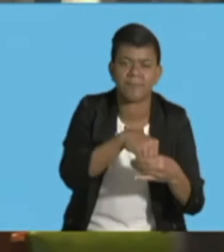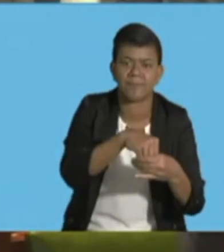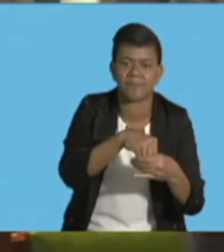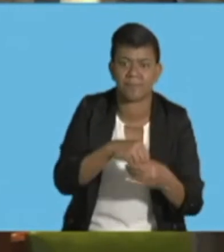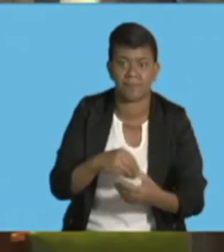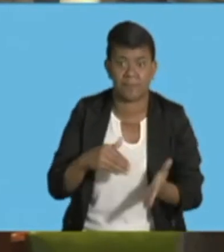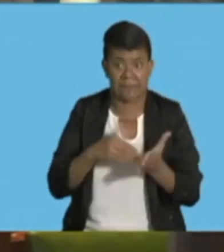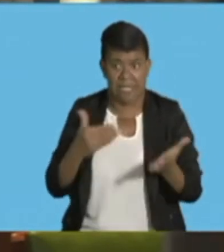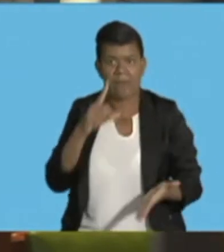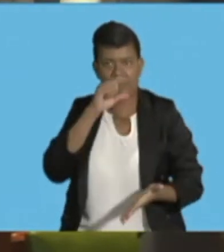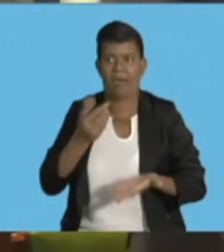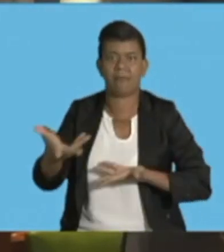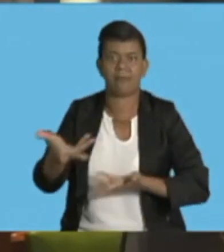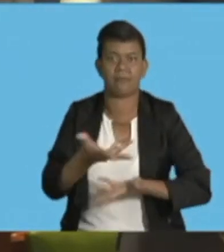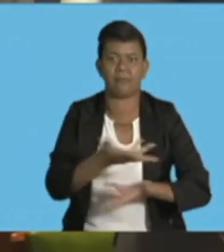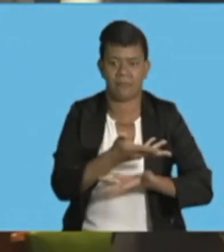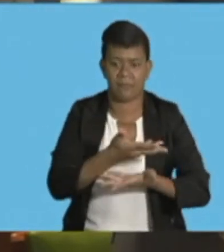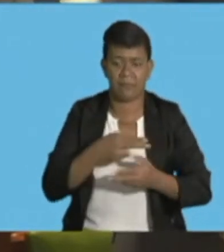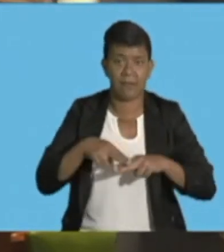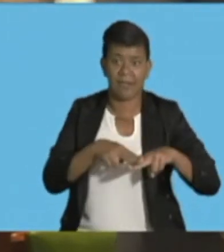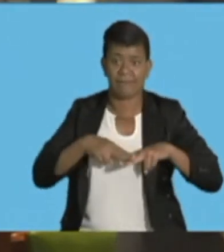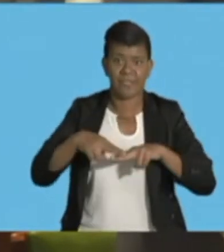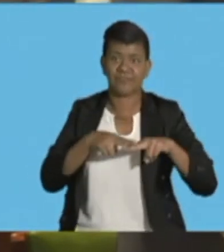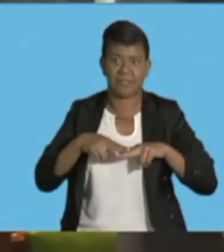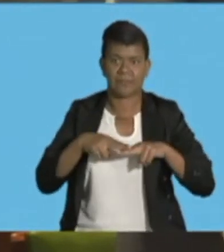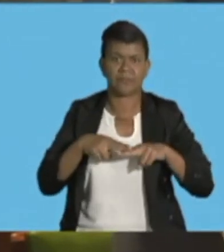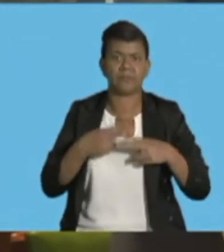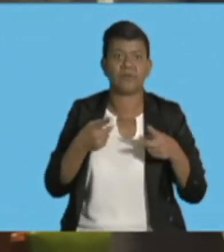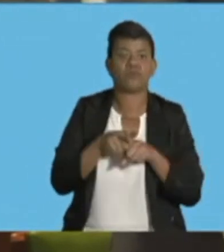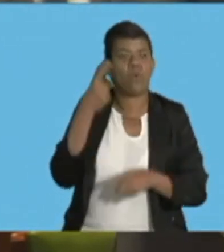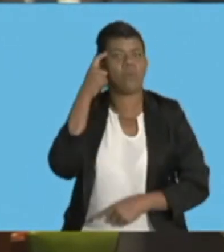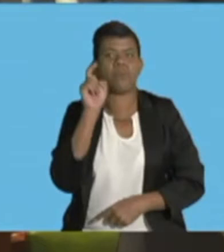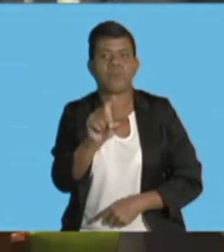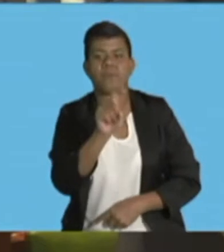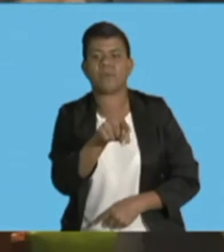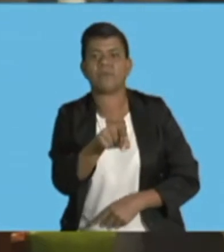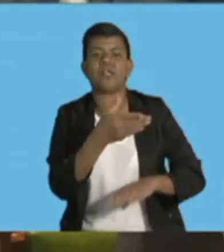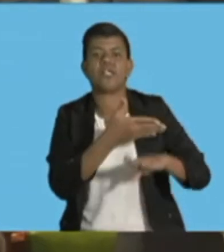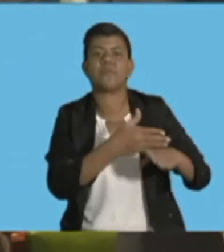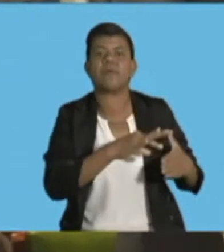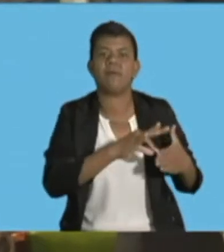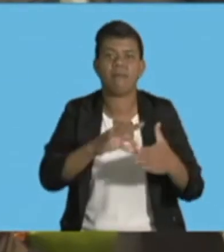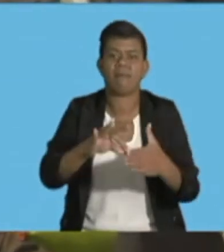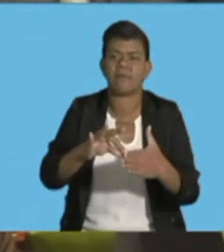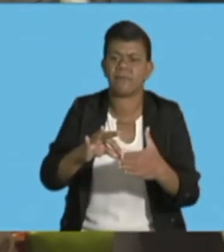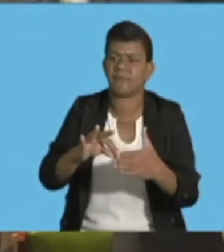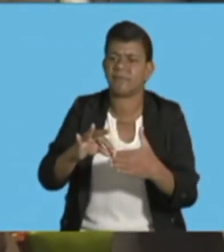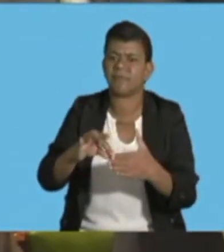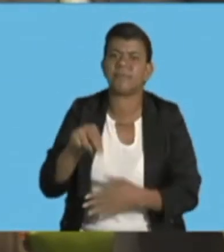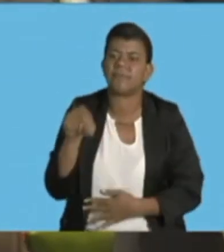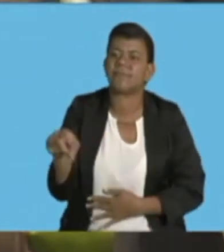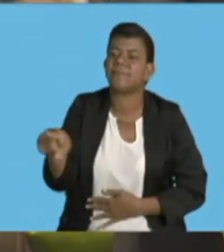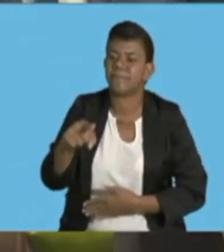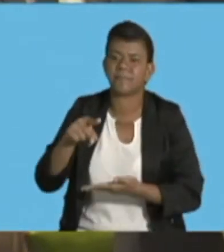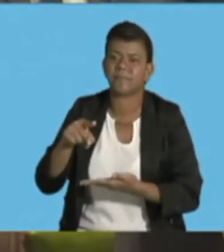about. Fiji also called the UN to deliver new consensus between the world leaders to significantly increase financial resources available to countries like